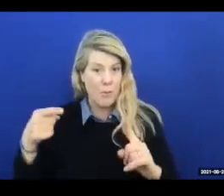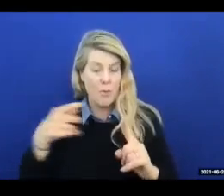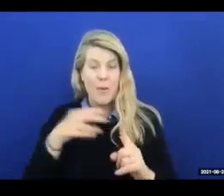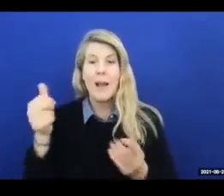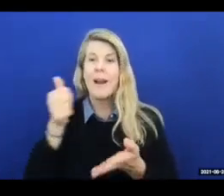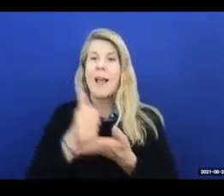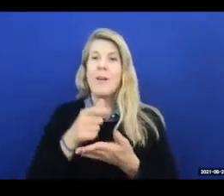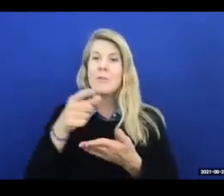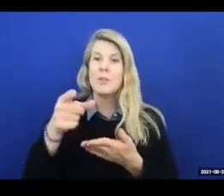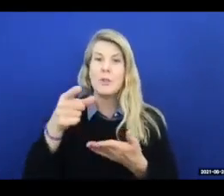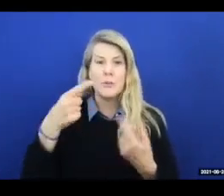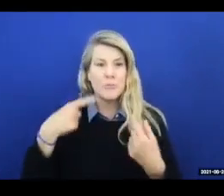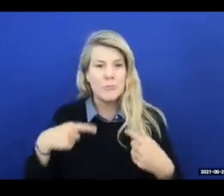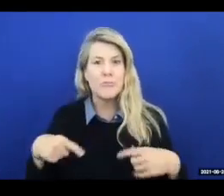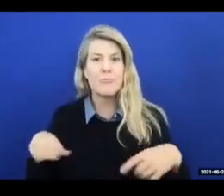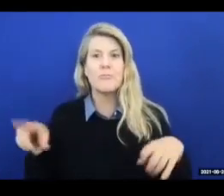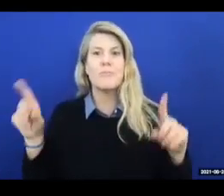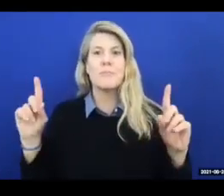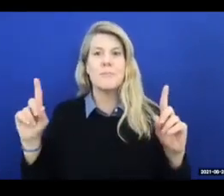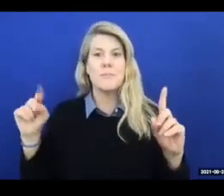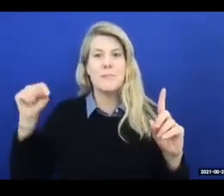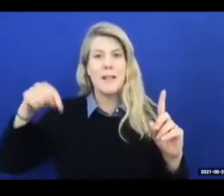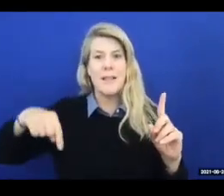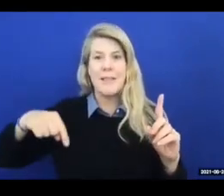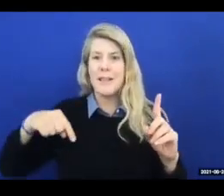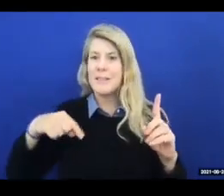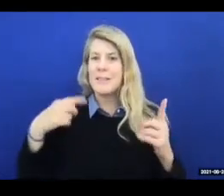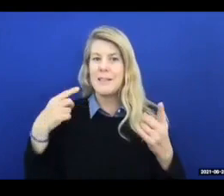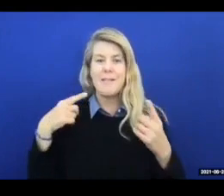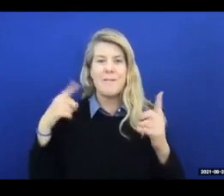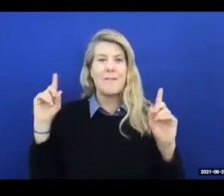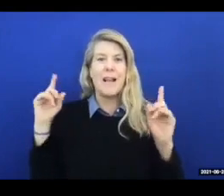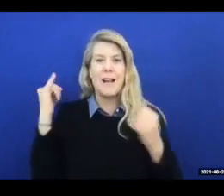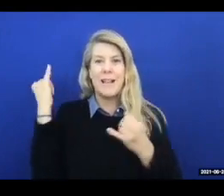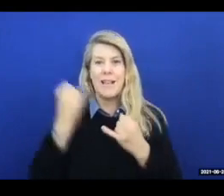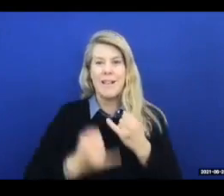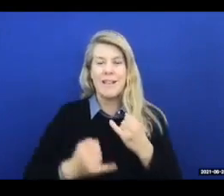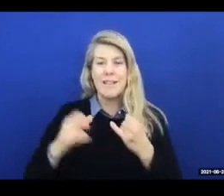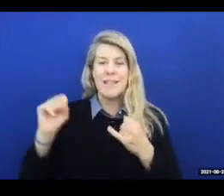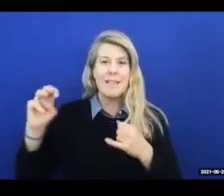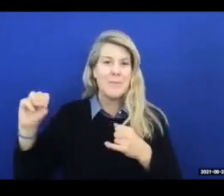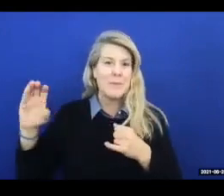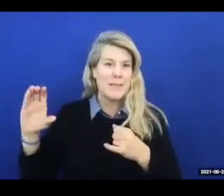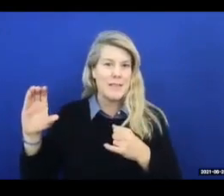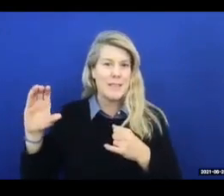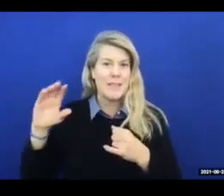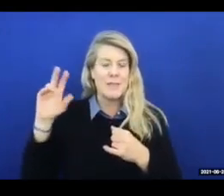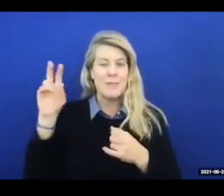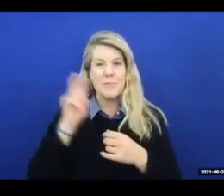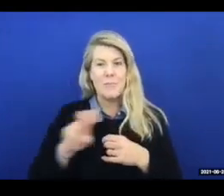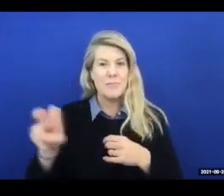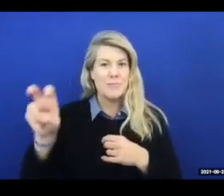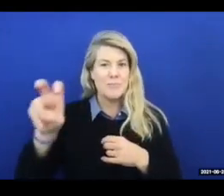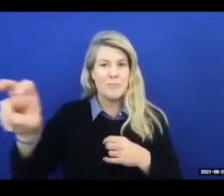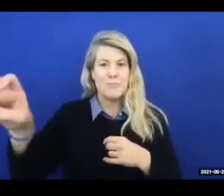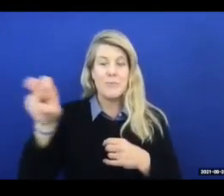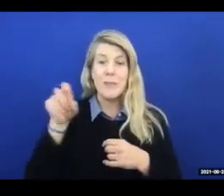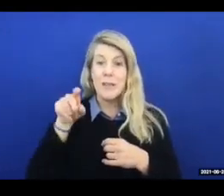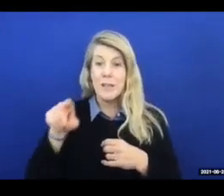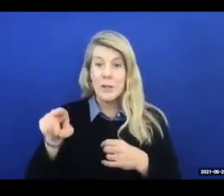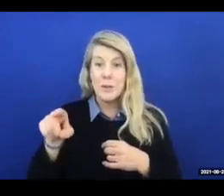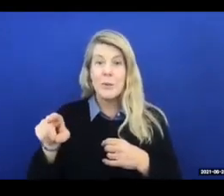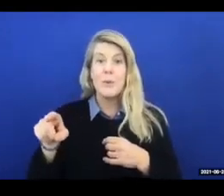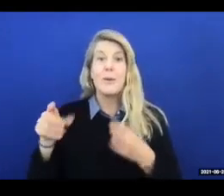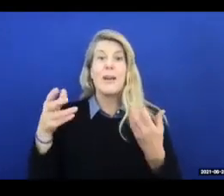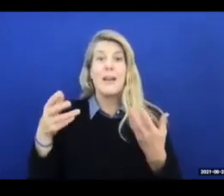helped you arrive at this culmination of your SMC journey. You have